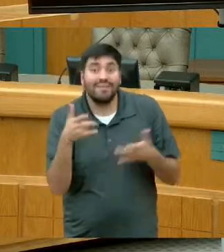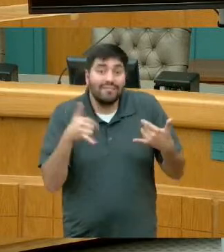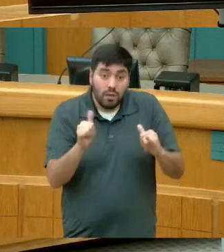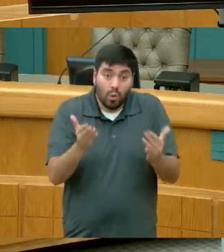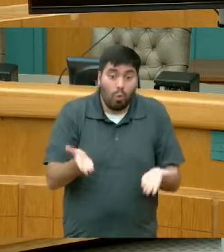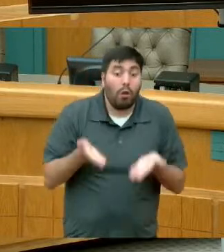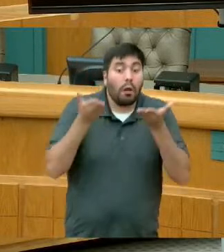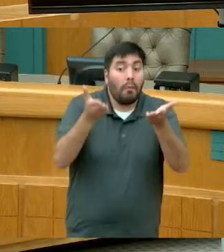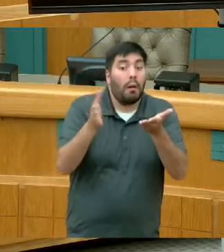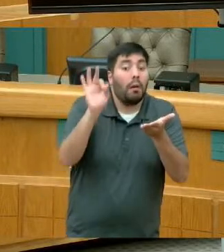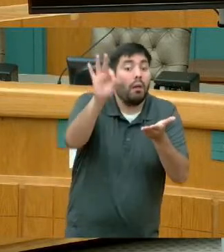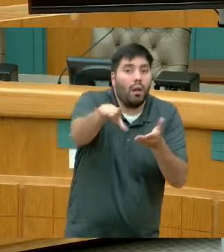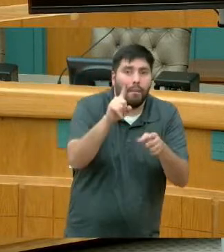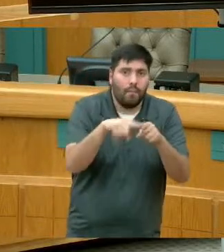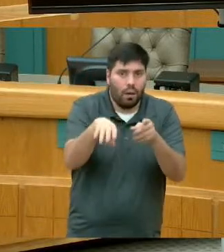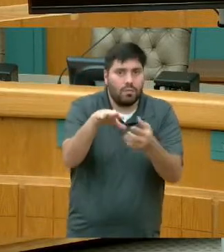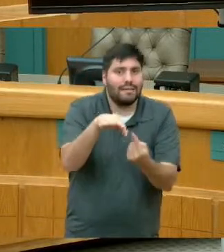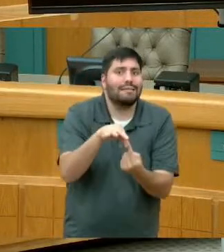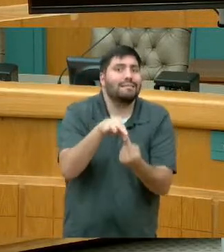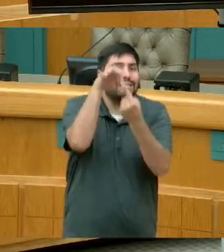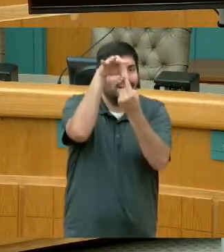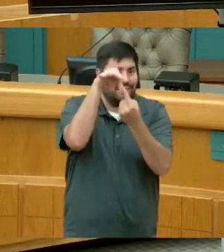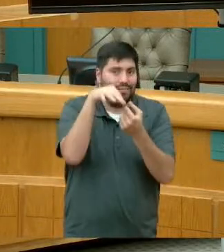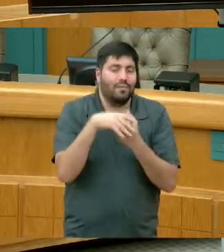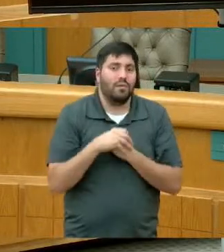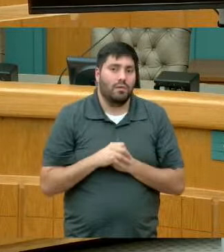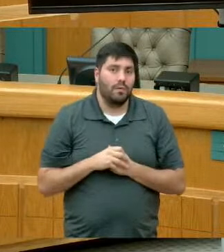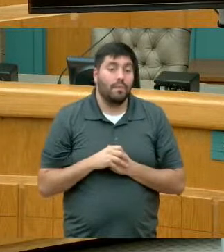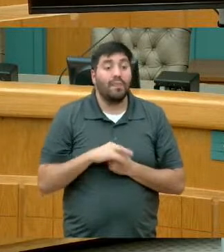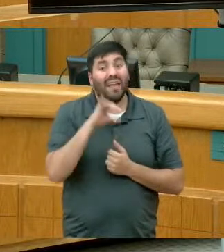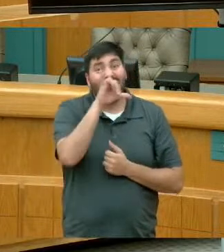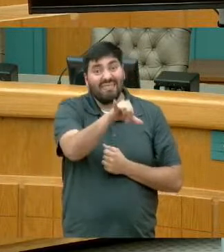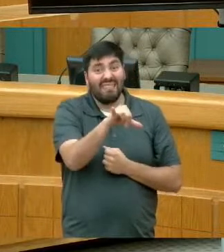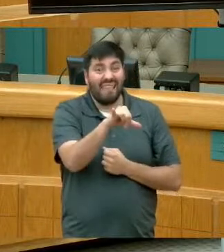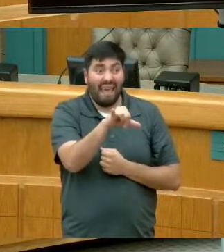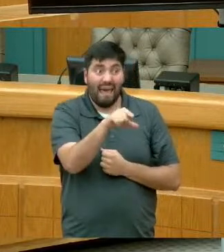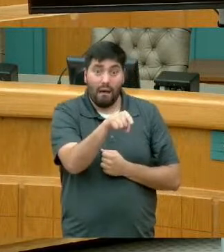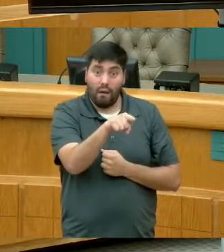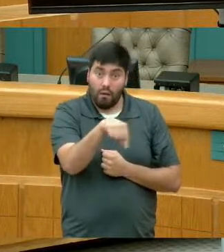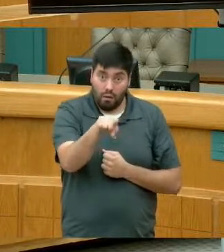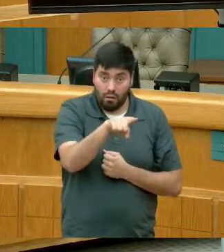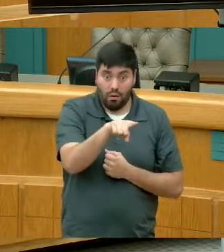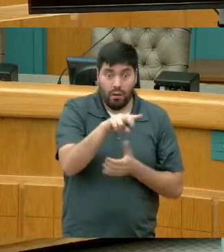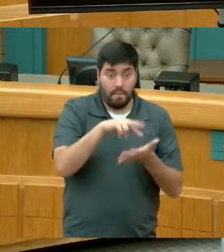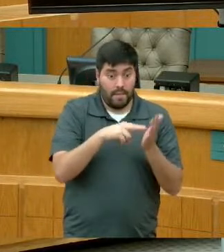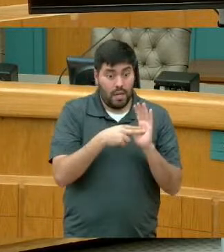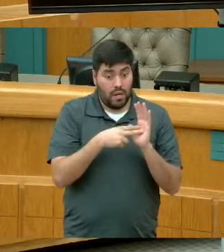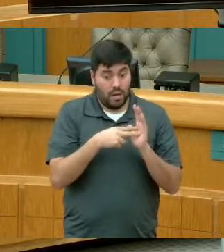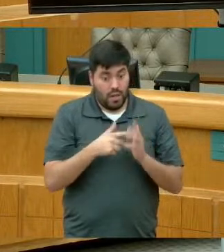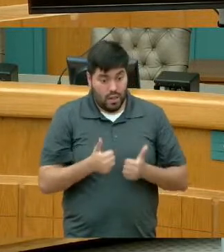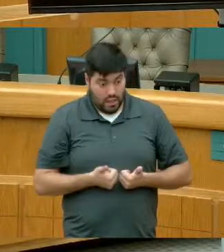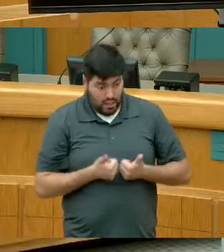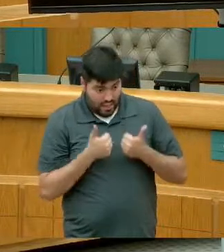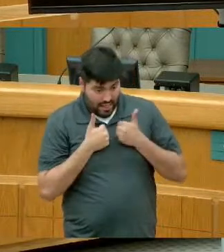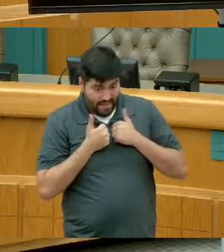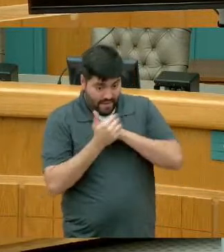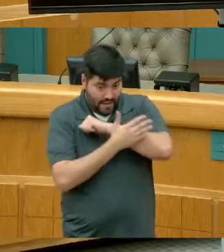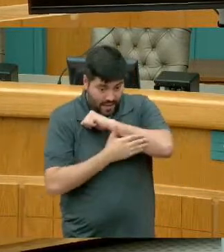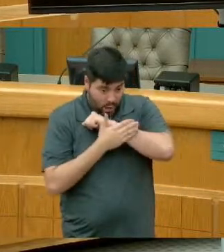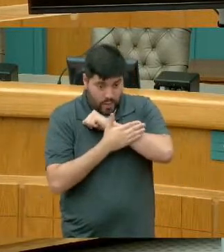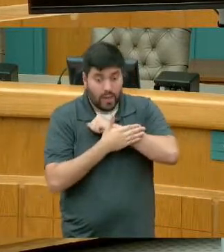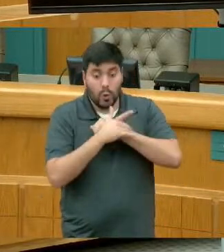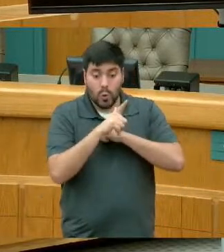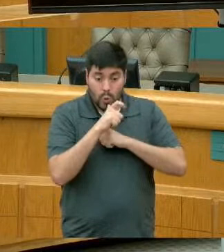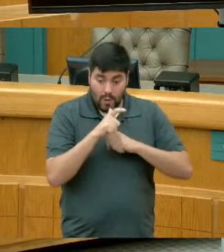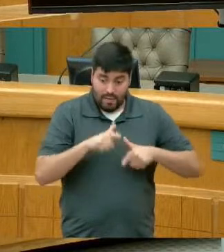to wear the mask, but it is an exception. This order does not pertain to persons living in counties that meet the